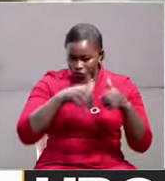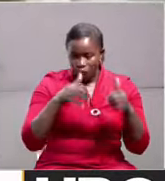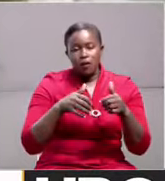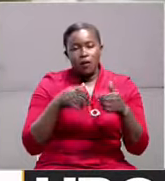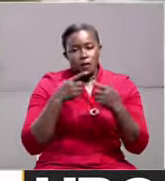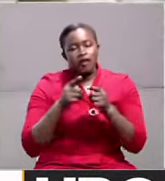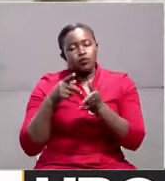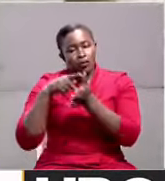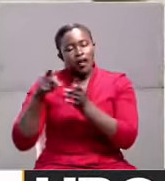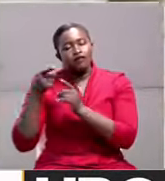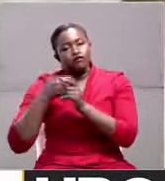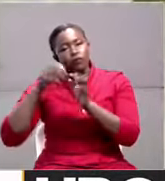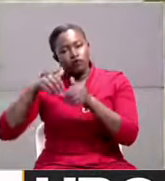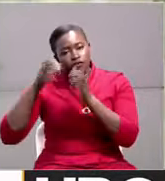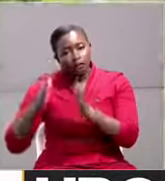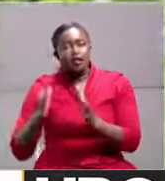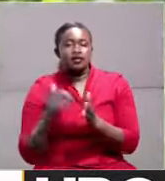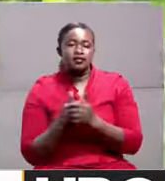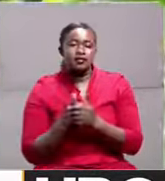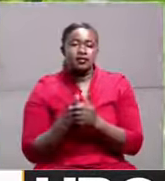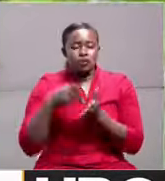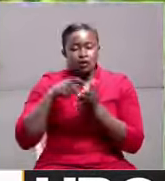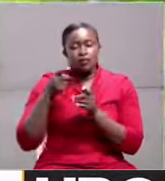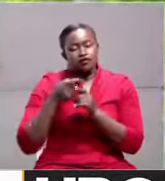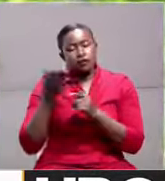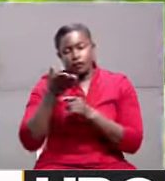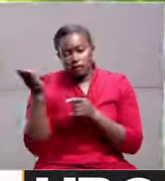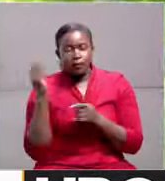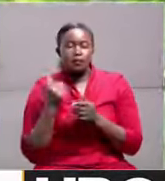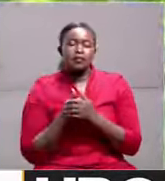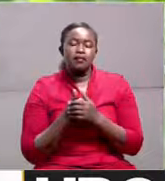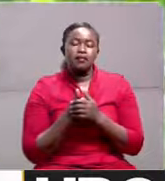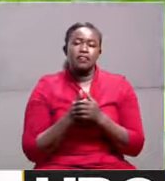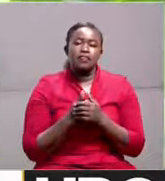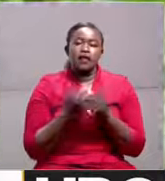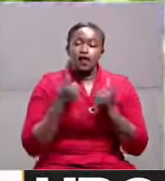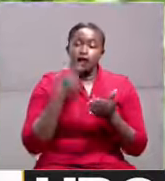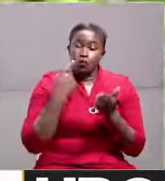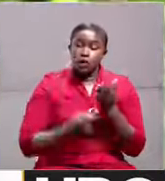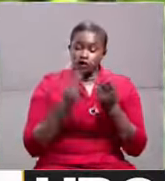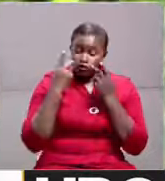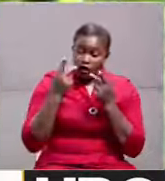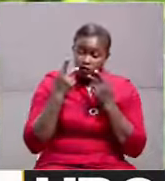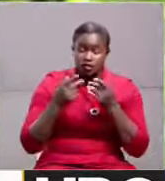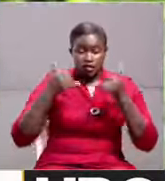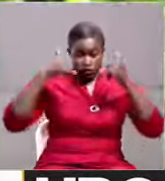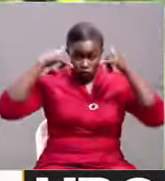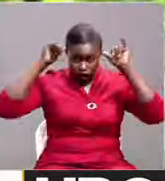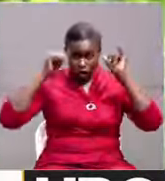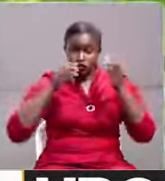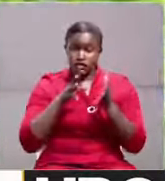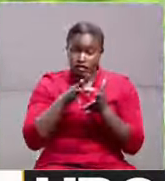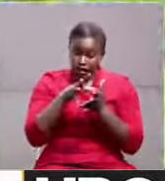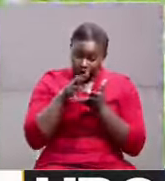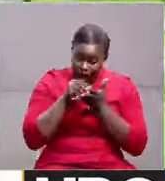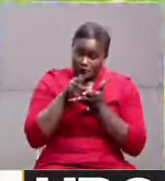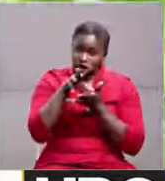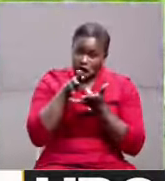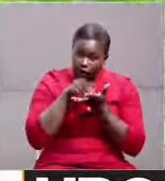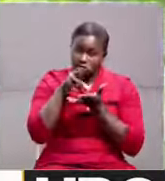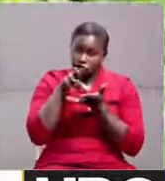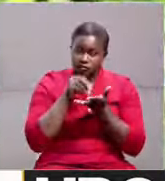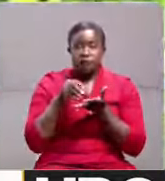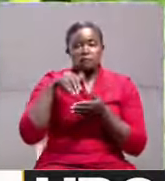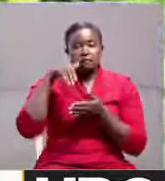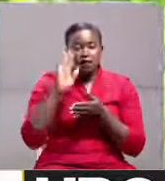business to the farmers to buy maize. The what you have seen these cows consuming, most